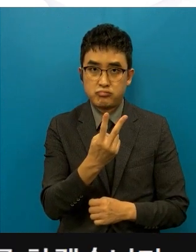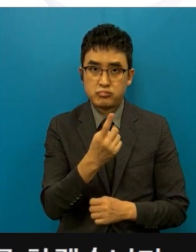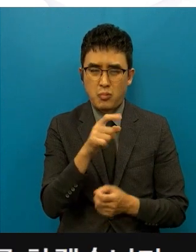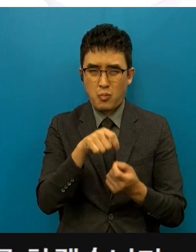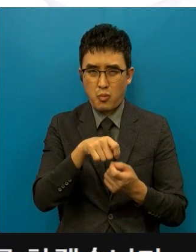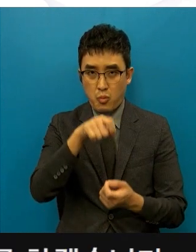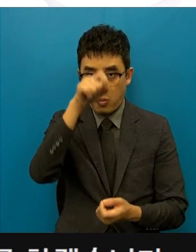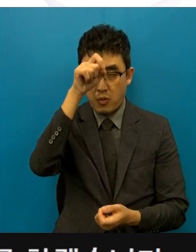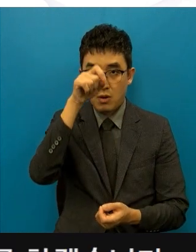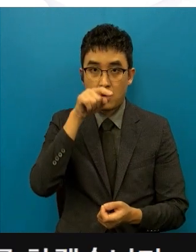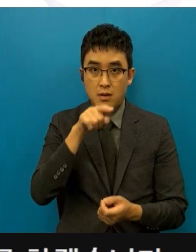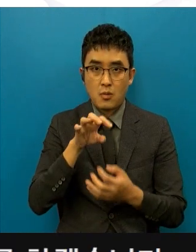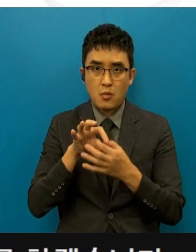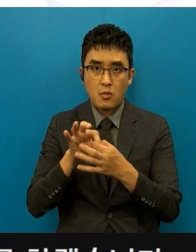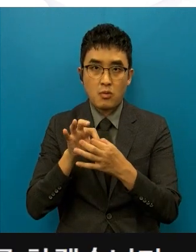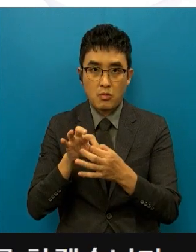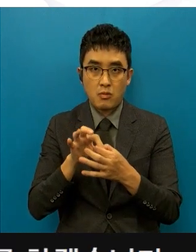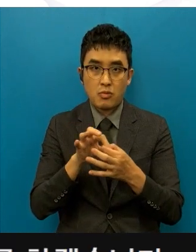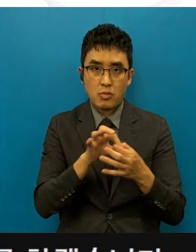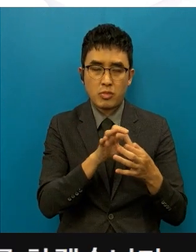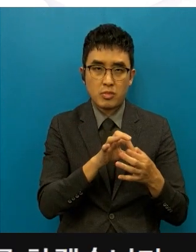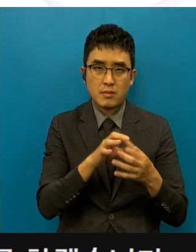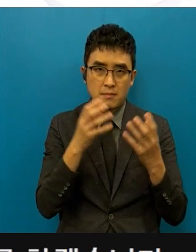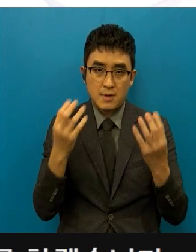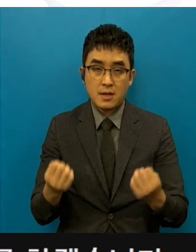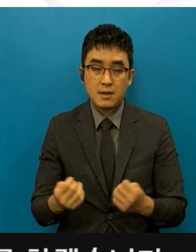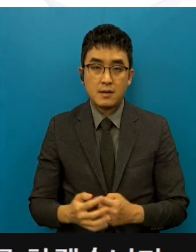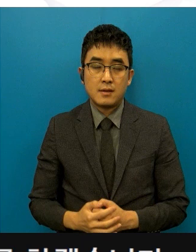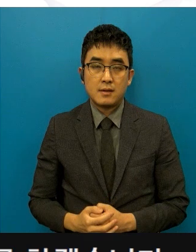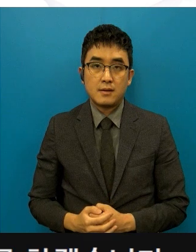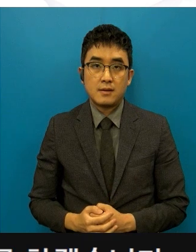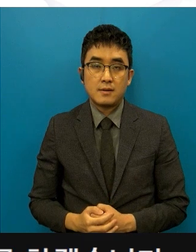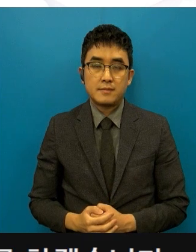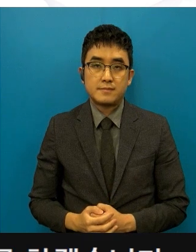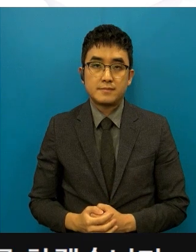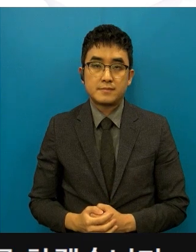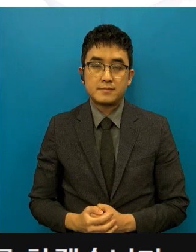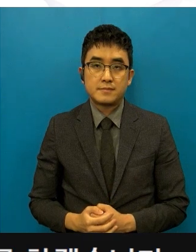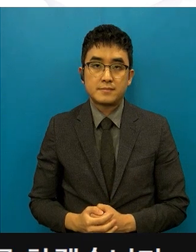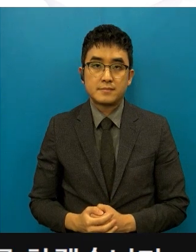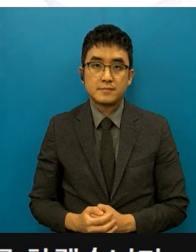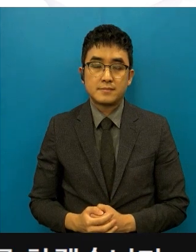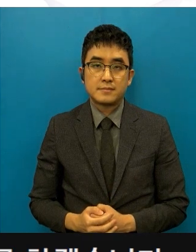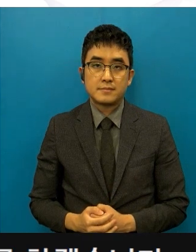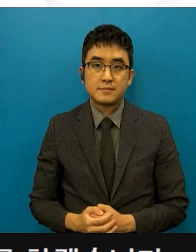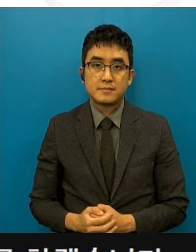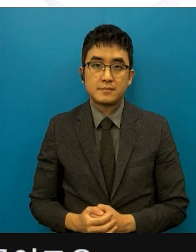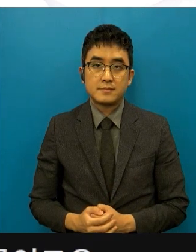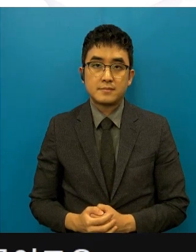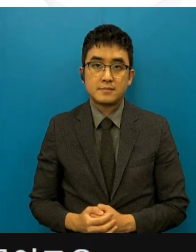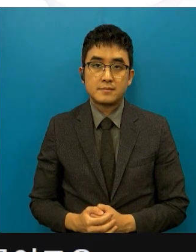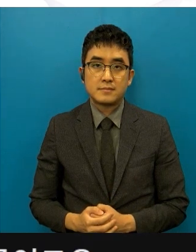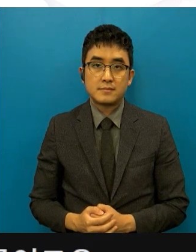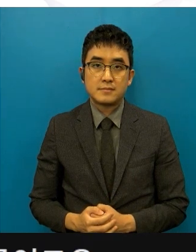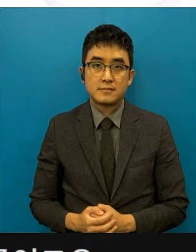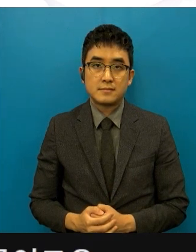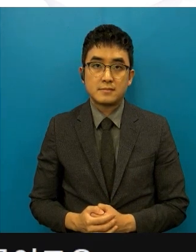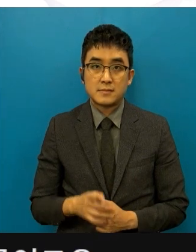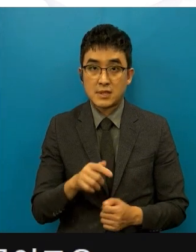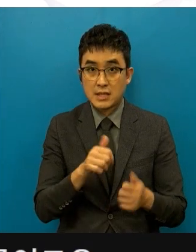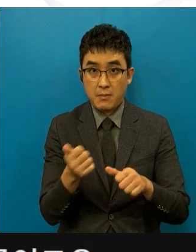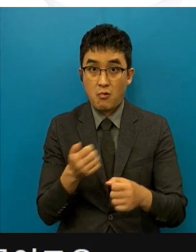is simply two very different approaches to the right to die, which I believe is very